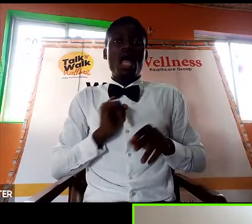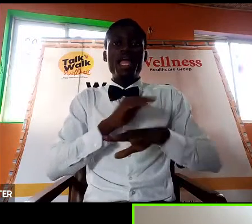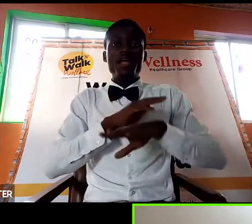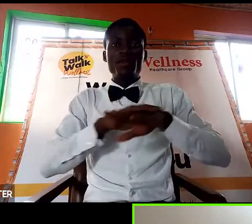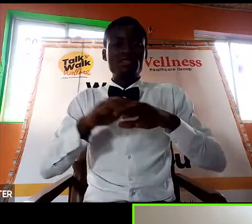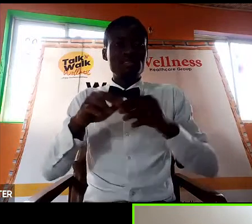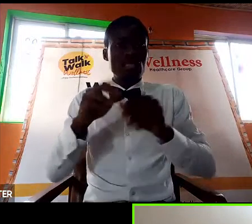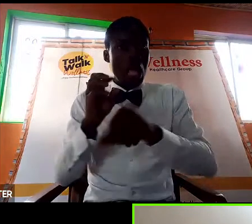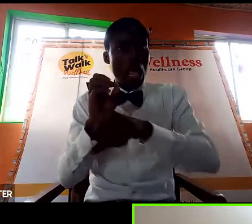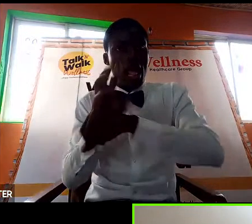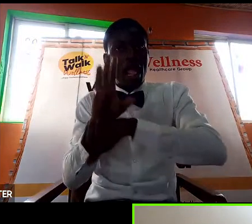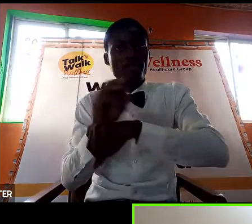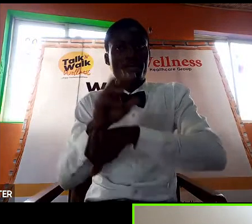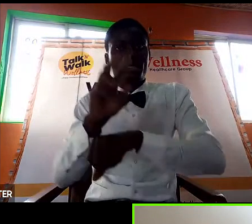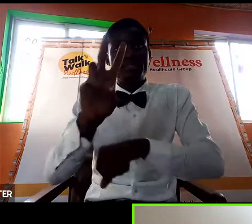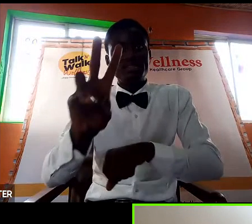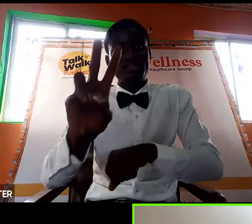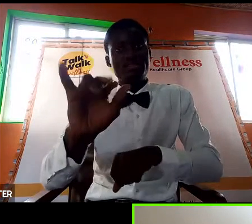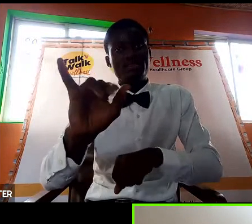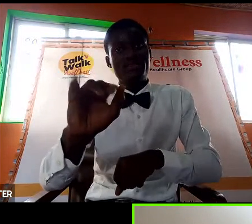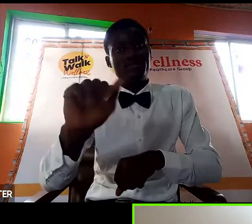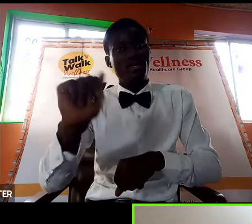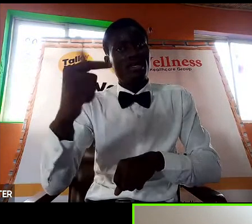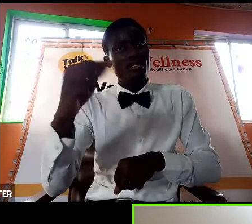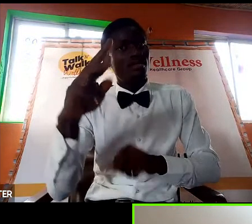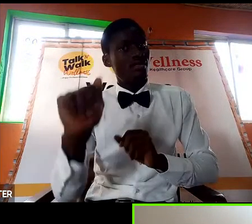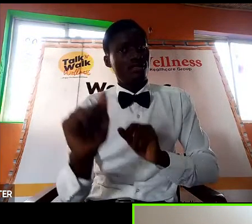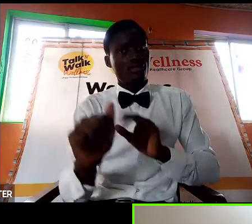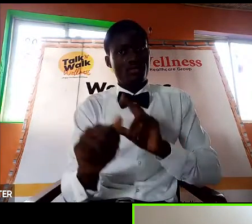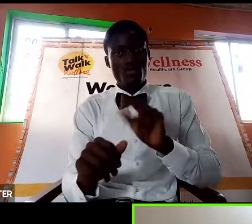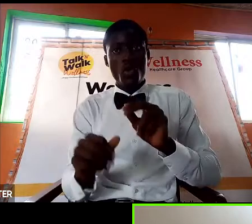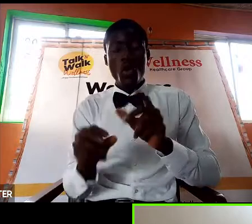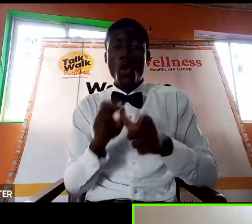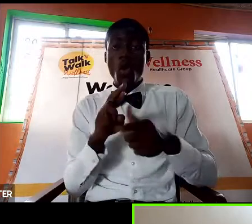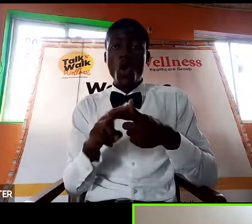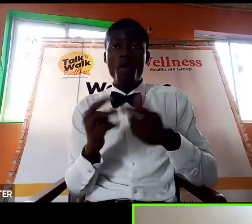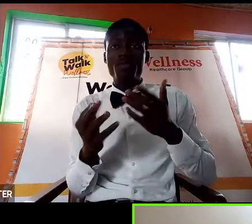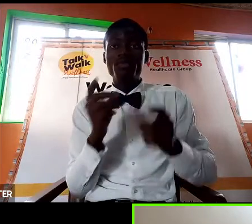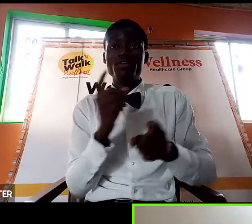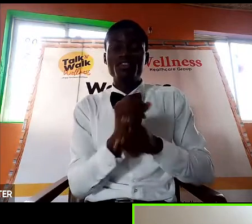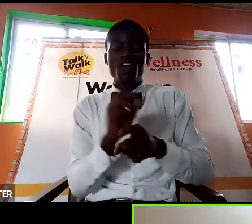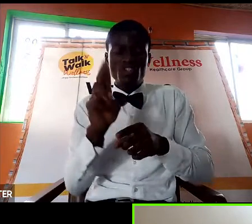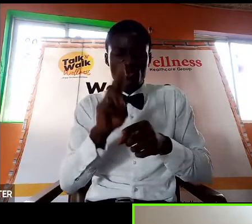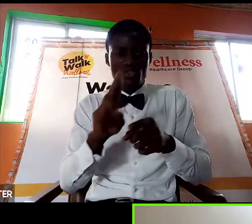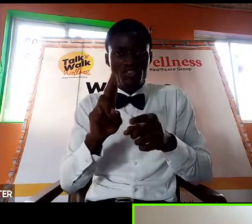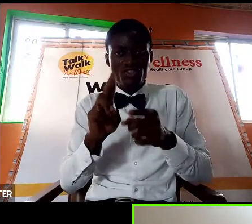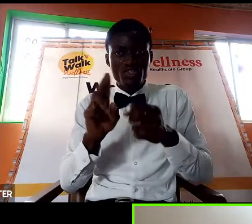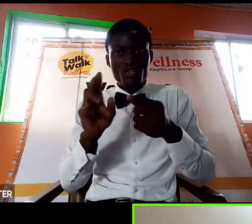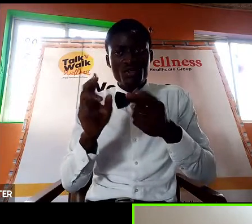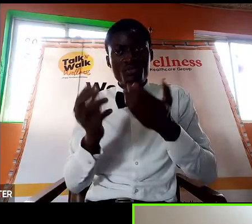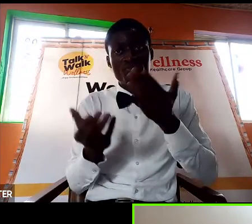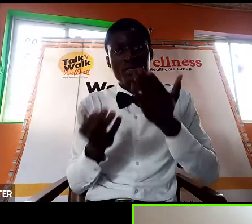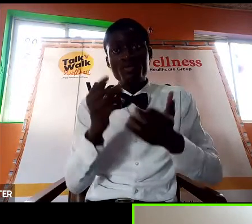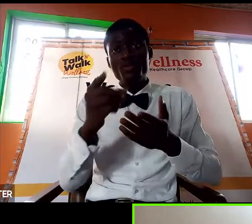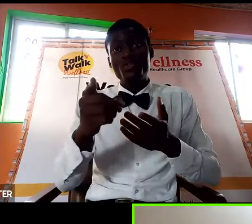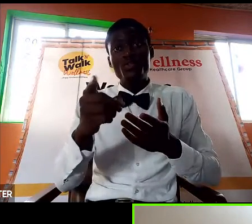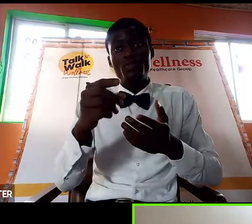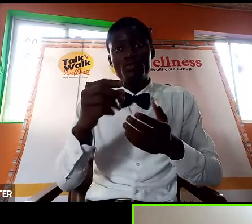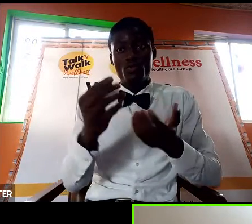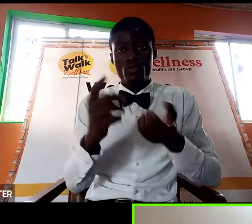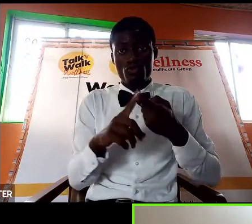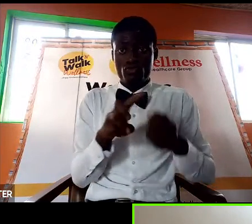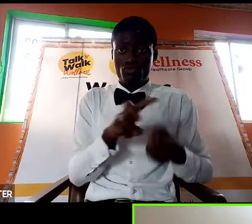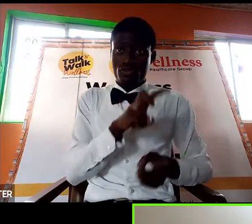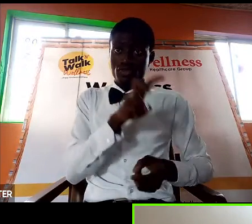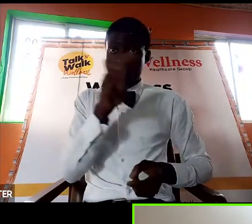as a recreational, you know, it's for a recreational purpose. You know, you just maybe you are traveling for, you just want to go and have